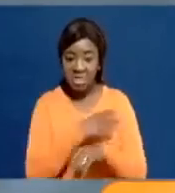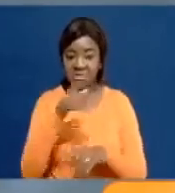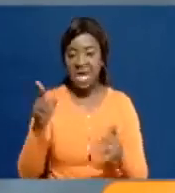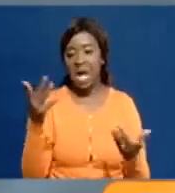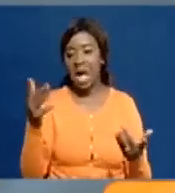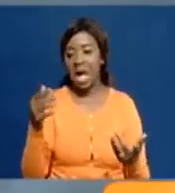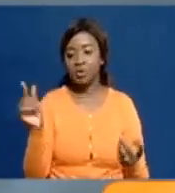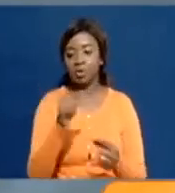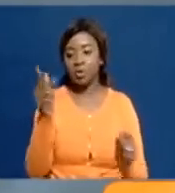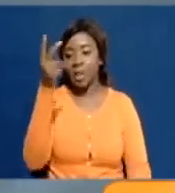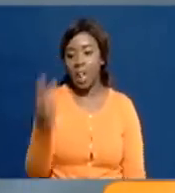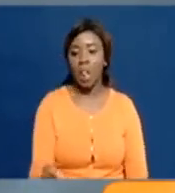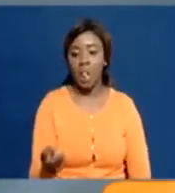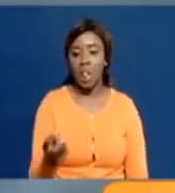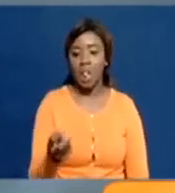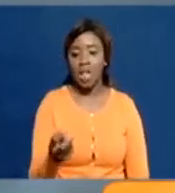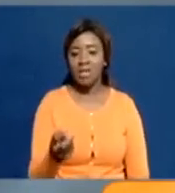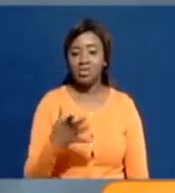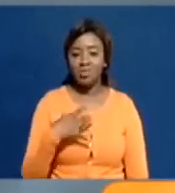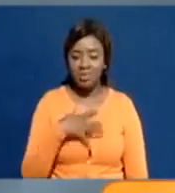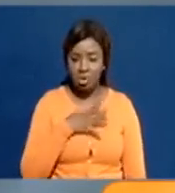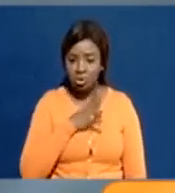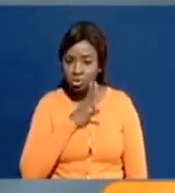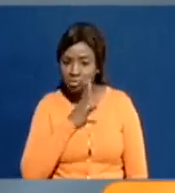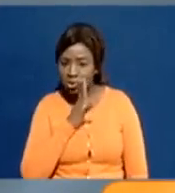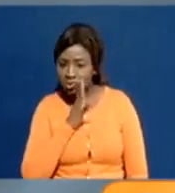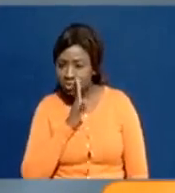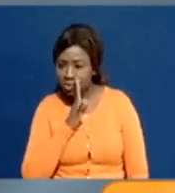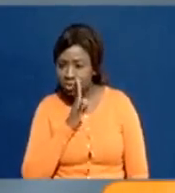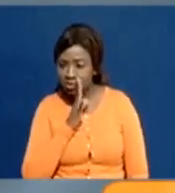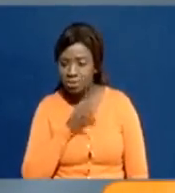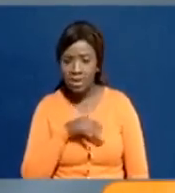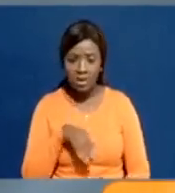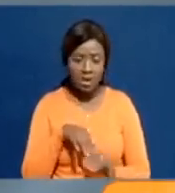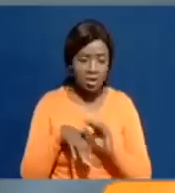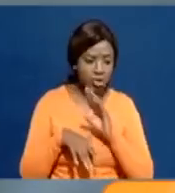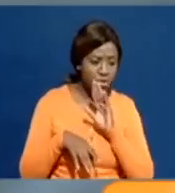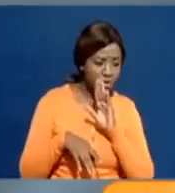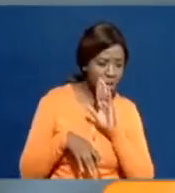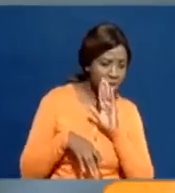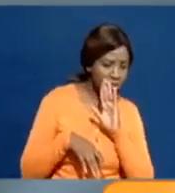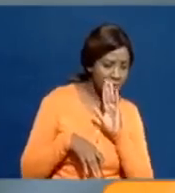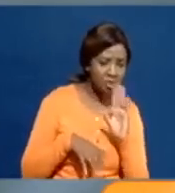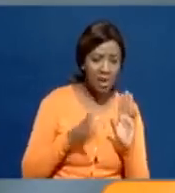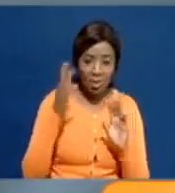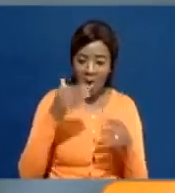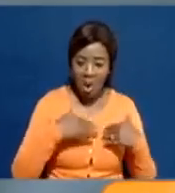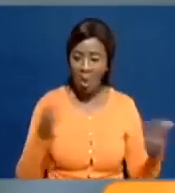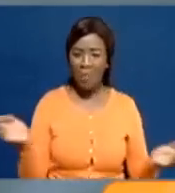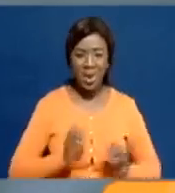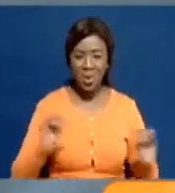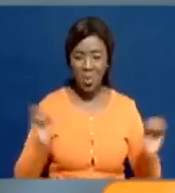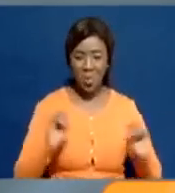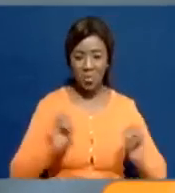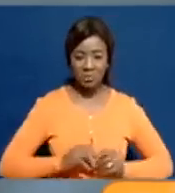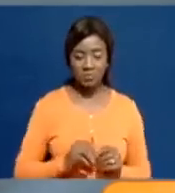people feel like they can't even talk about it. They have to whisper about it. Now, I had to go through a journey to overcome that. But you see, the first